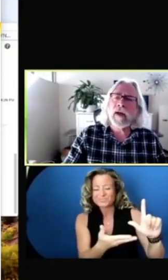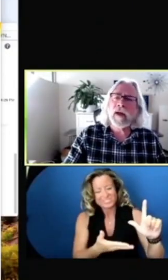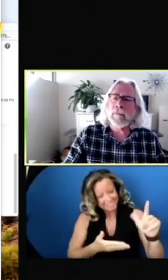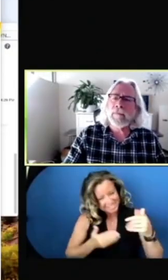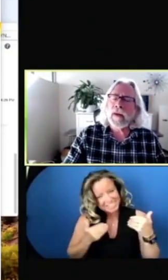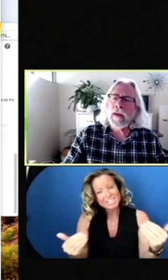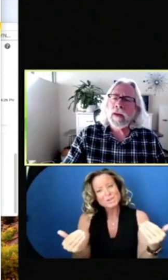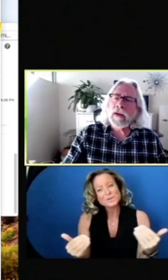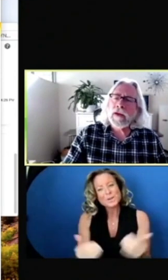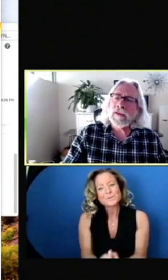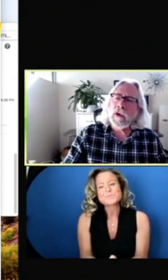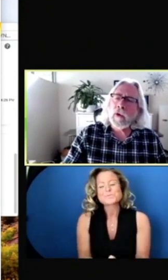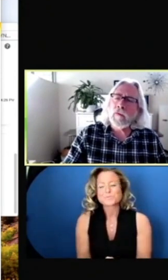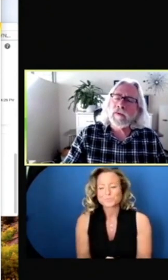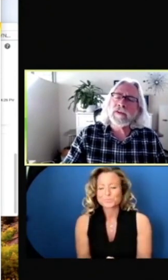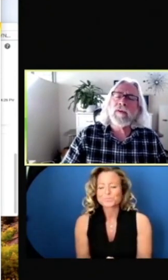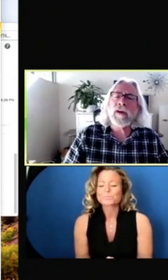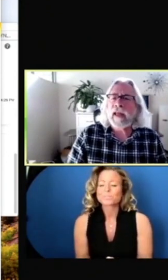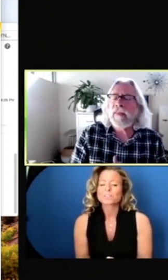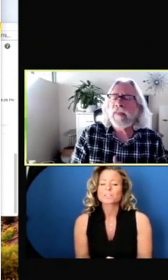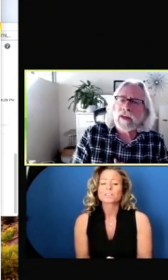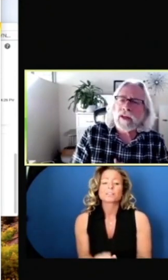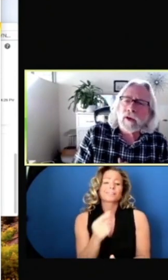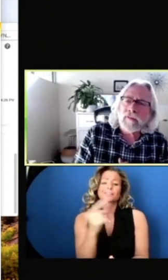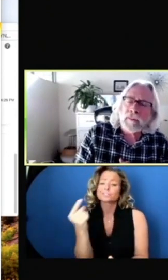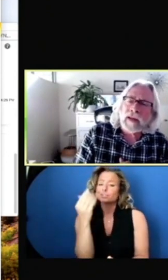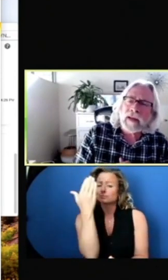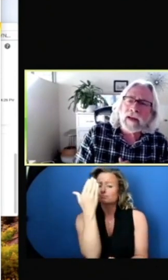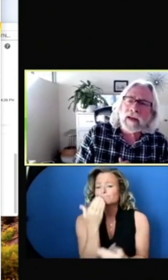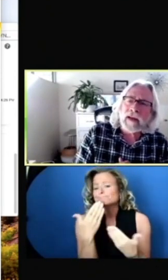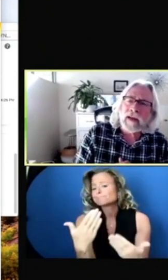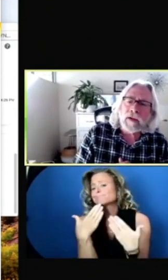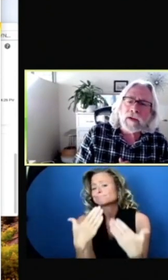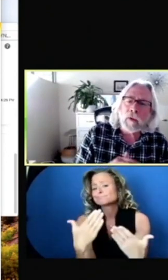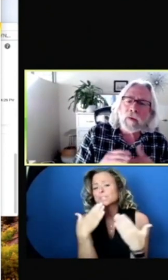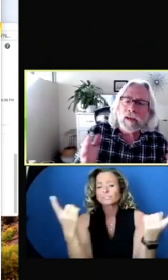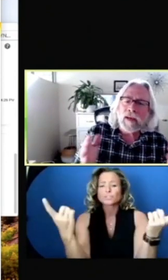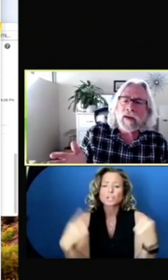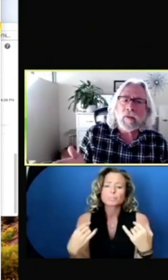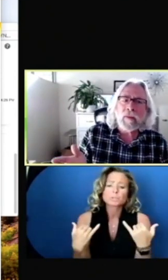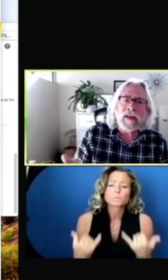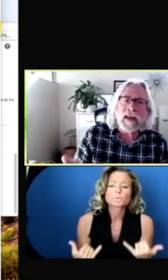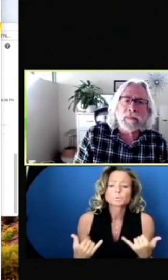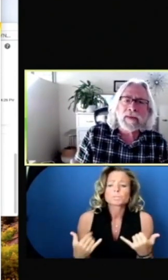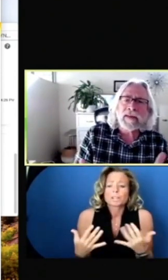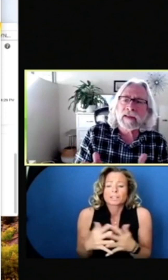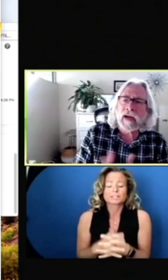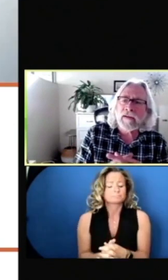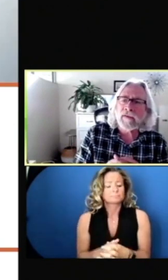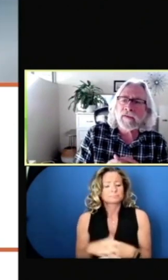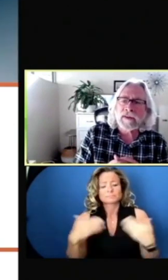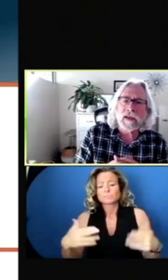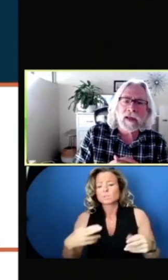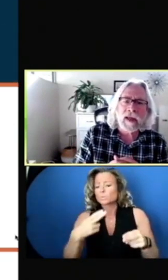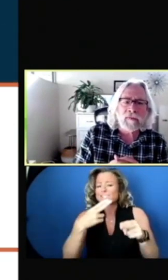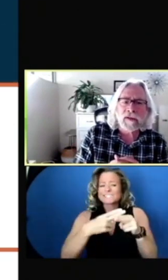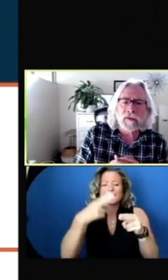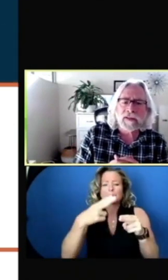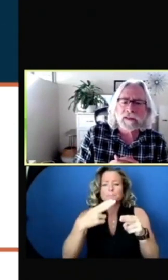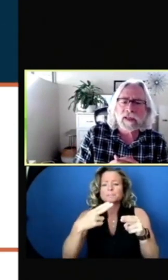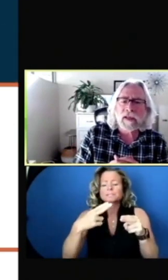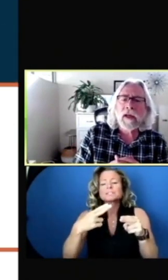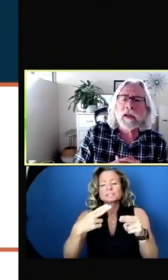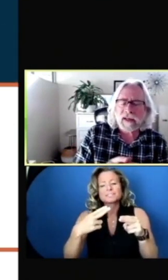go. So first of all, again, thank you all for being here. You know, we named this conference